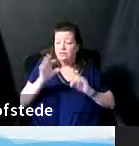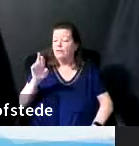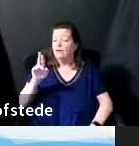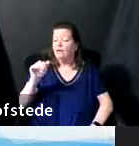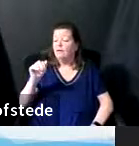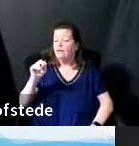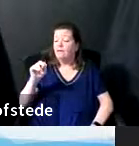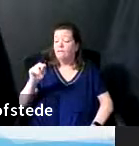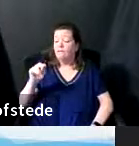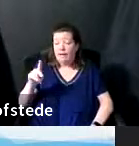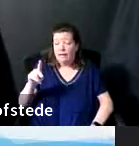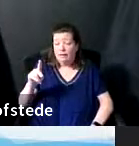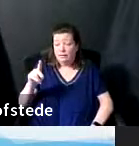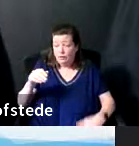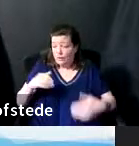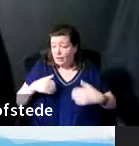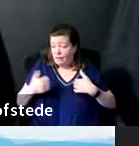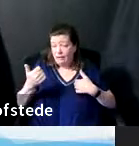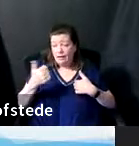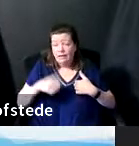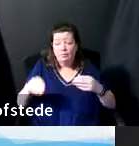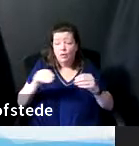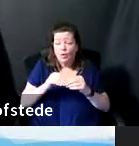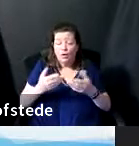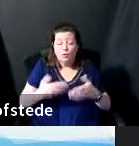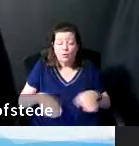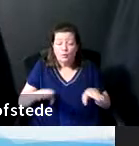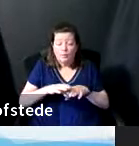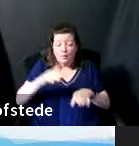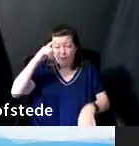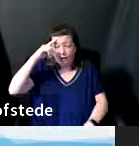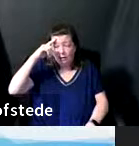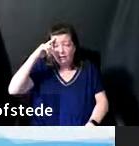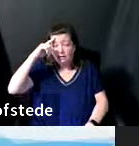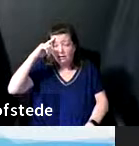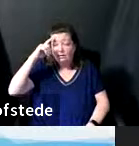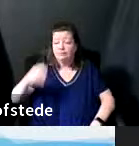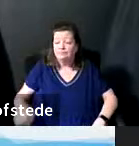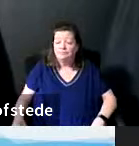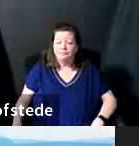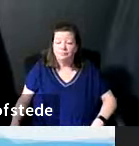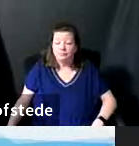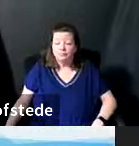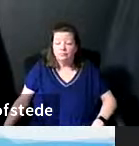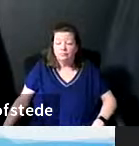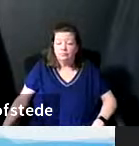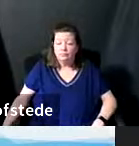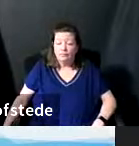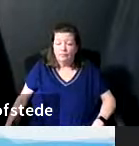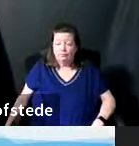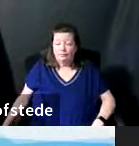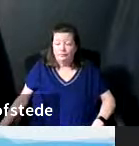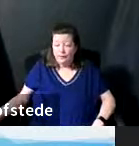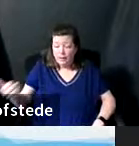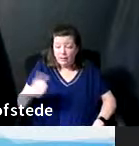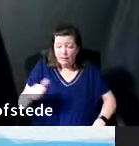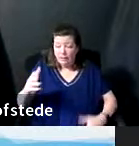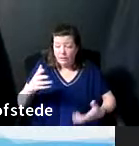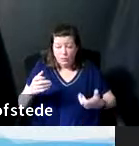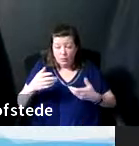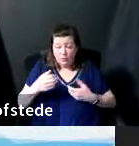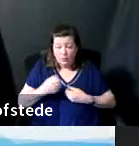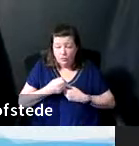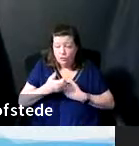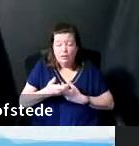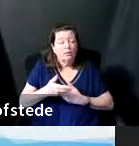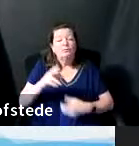do you have any other wrap-up thoughts? I'm seeing you kind of nod your head, but is there anything that's come up that maybe you want to share?